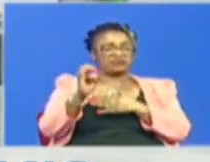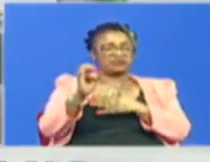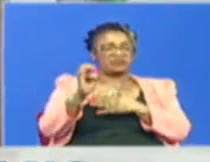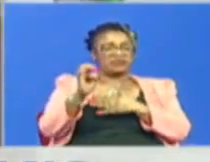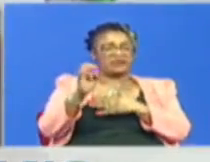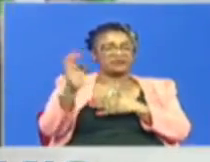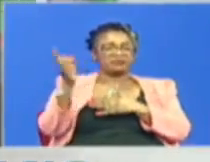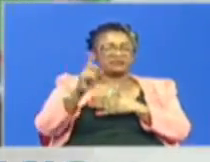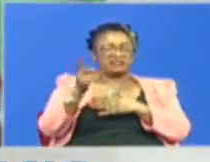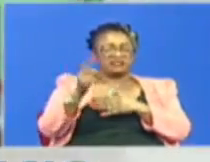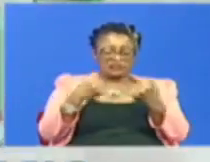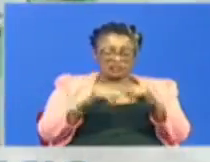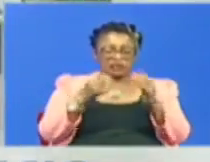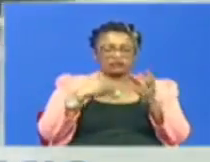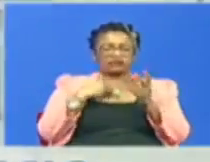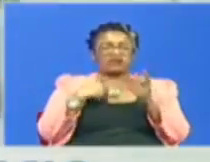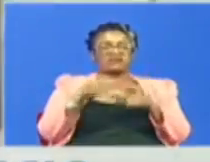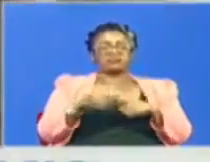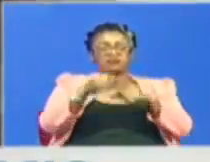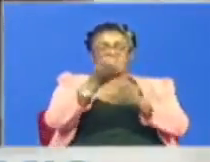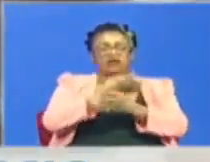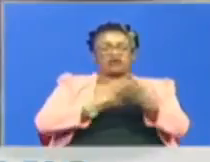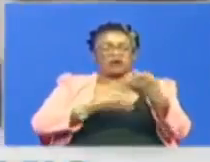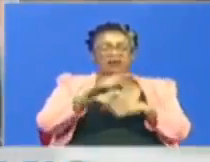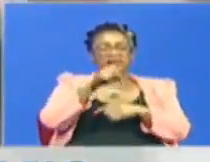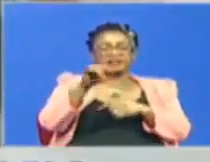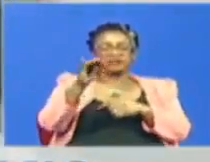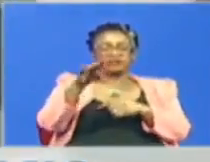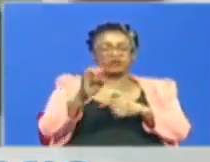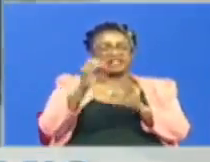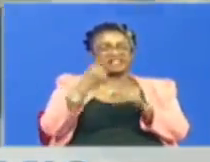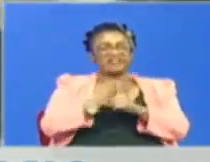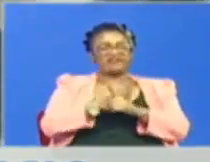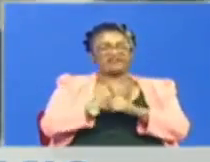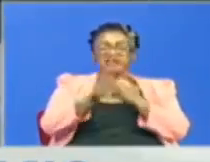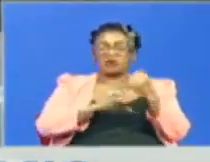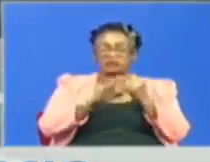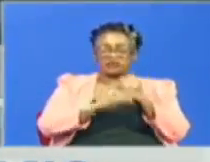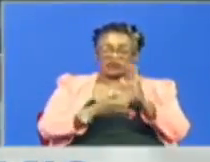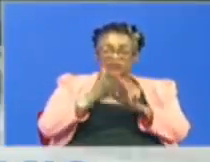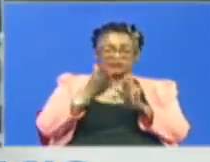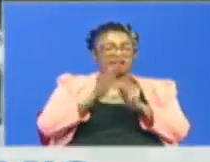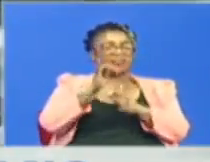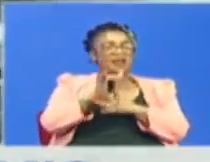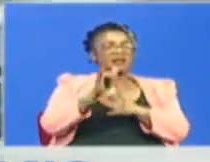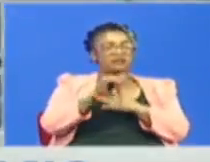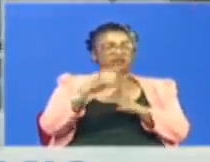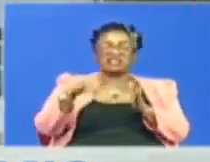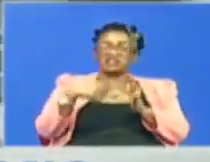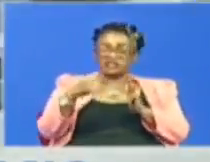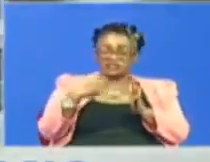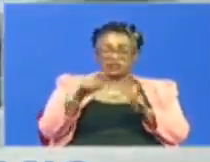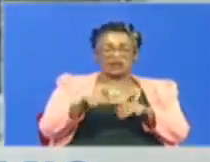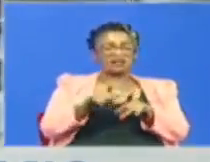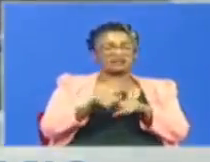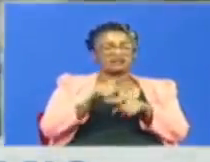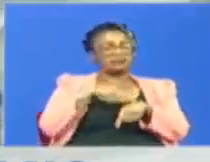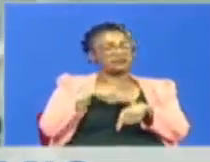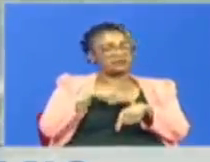is looking to set up special economic zones in different counties to hasten the pace of industrialization while at the same